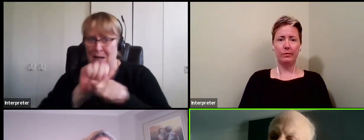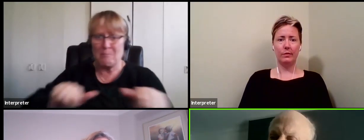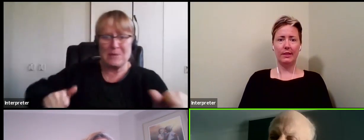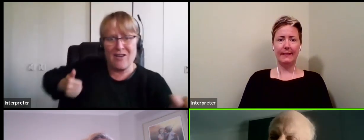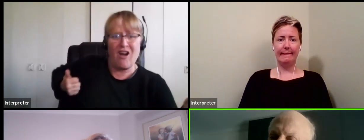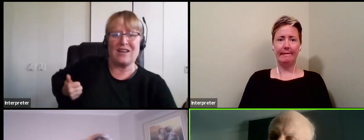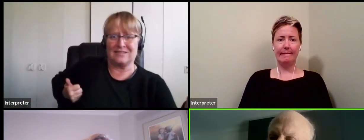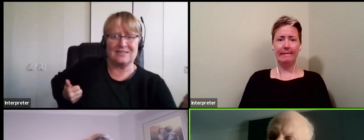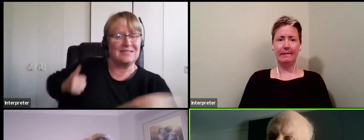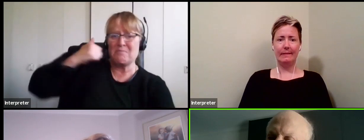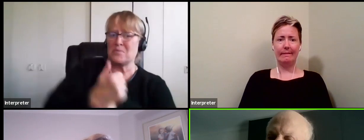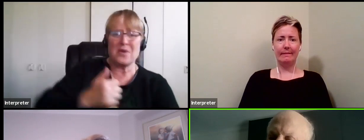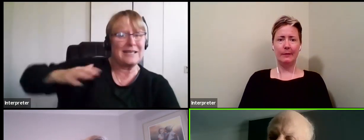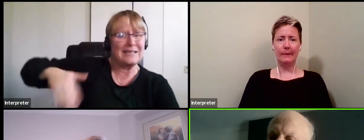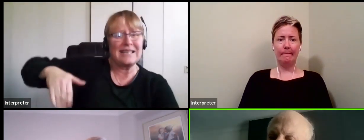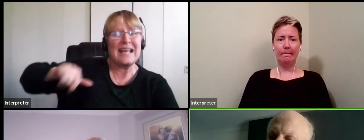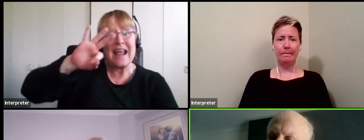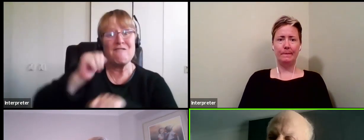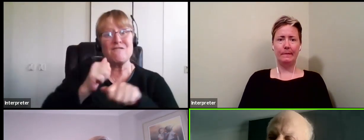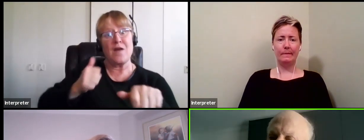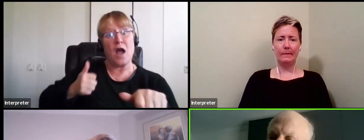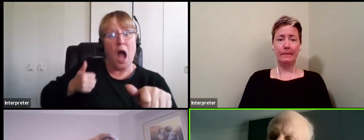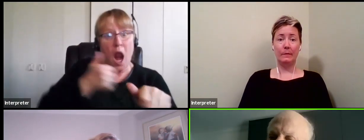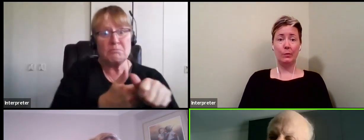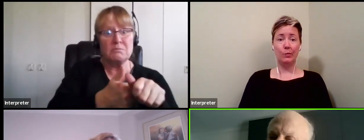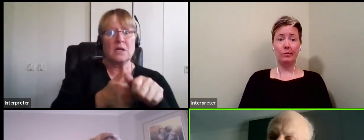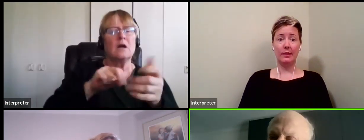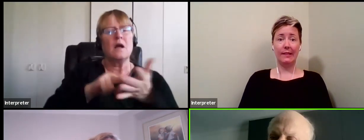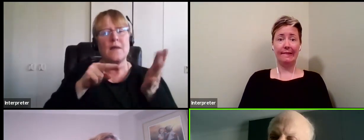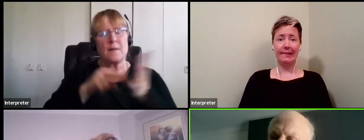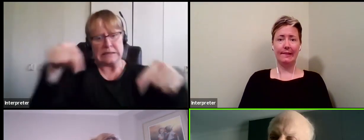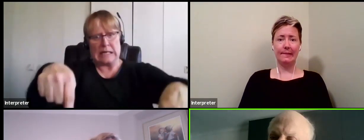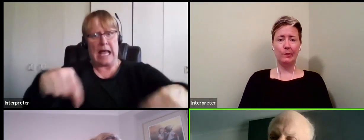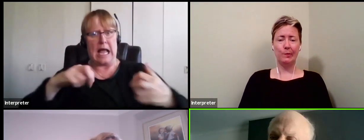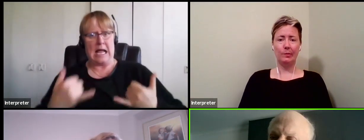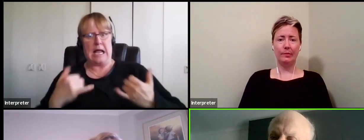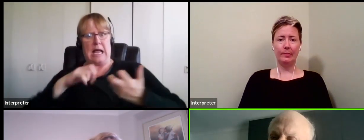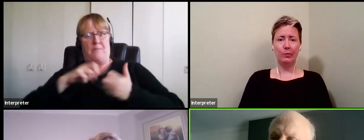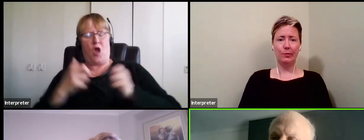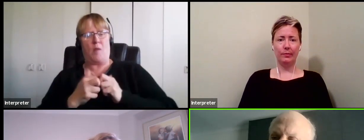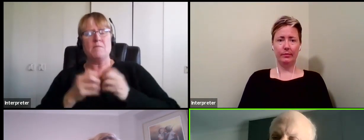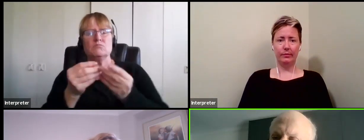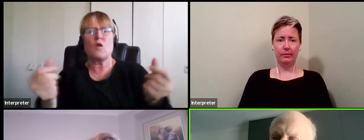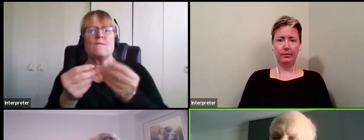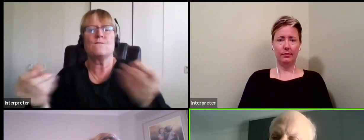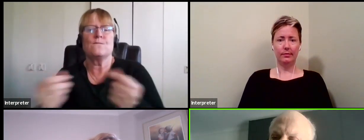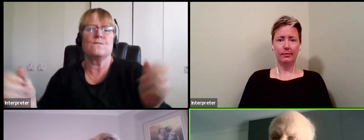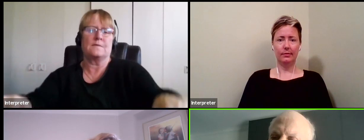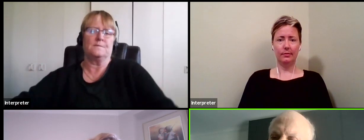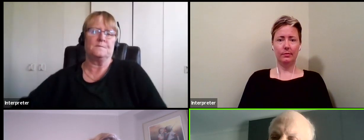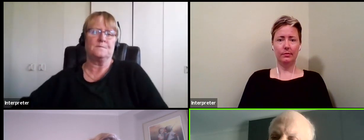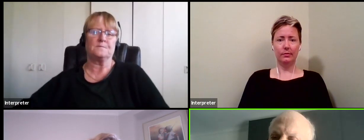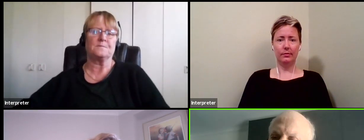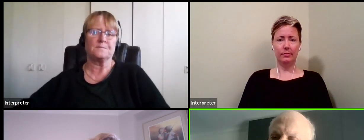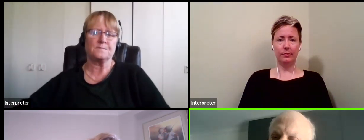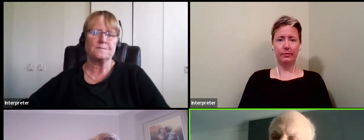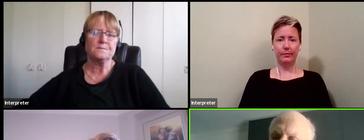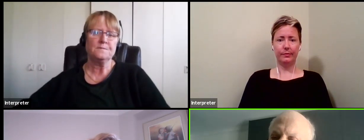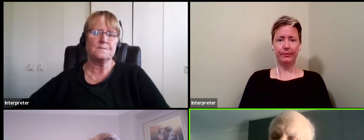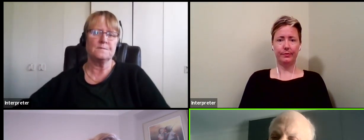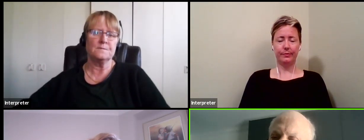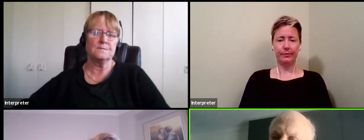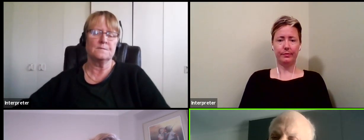it not been behind, we would be able to tackle many of the problems we've heard about in this public forum, and to do